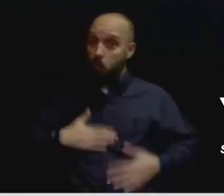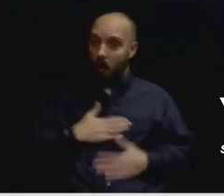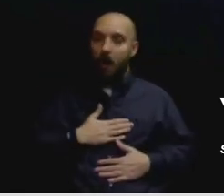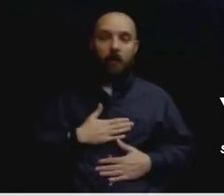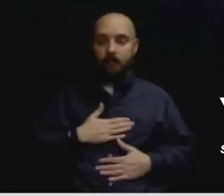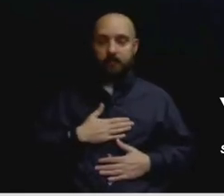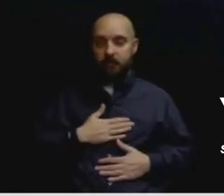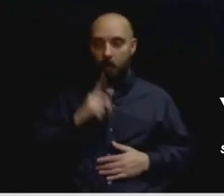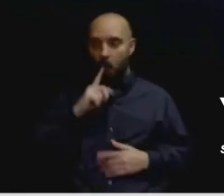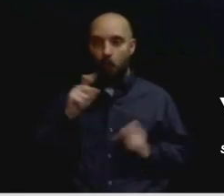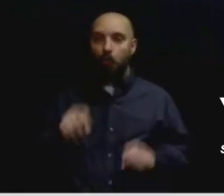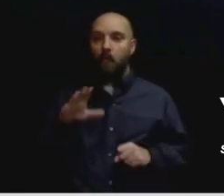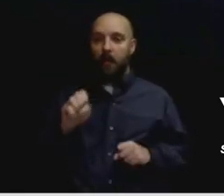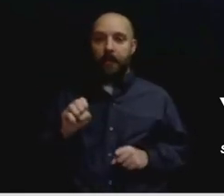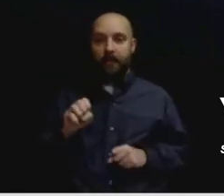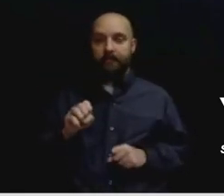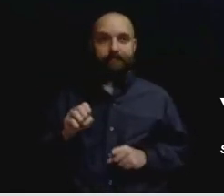actually be